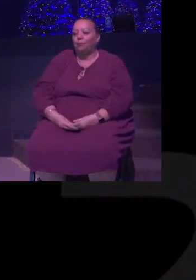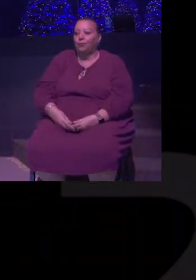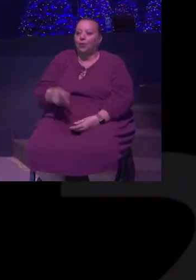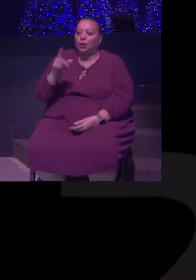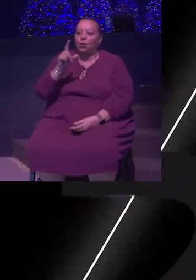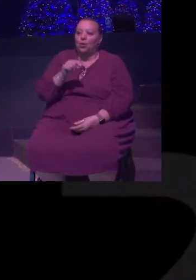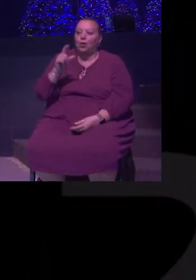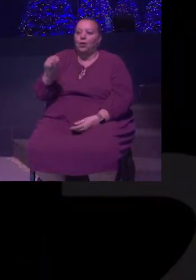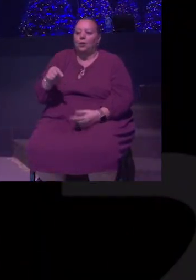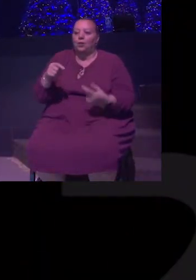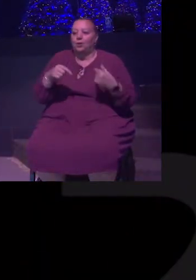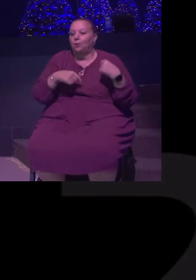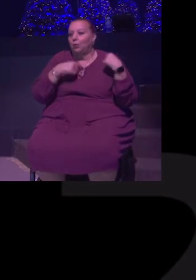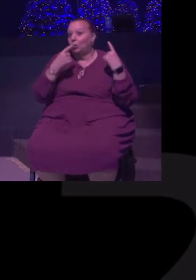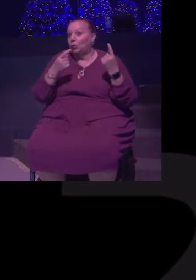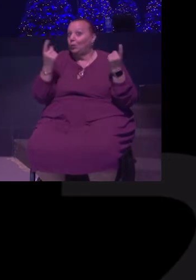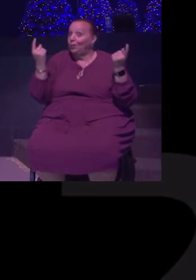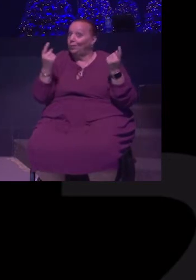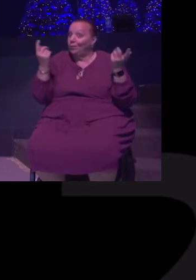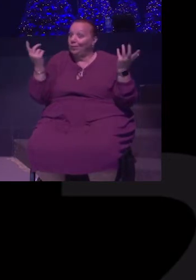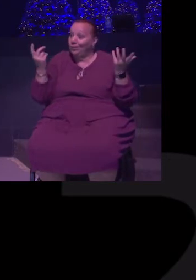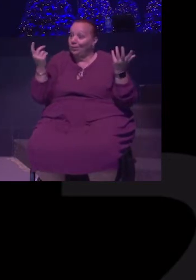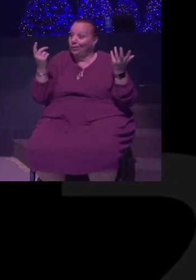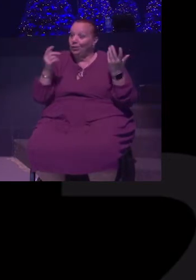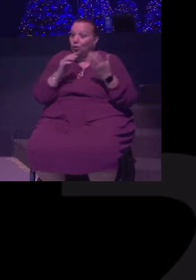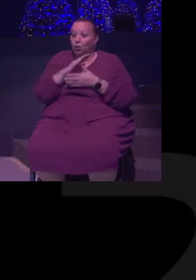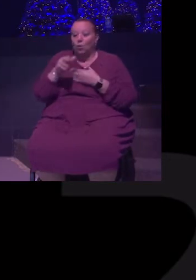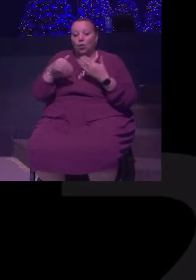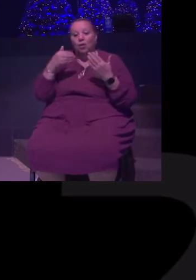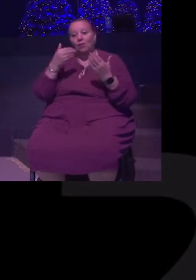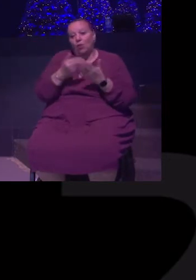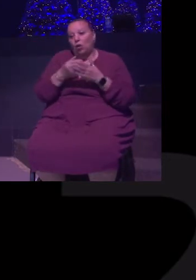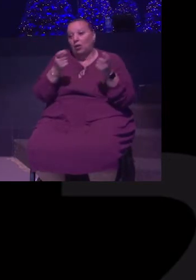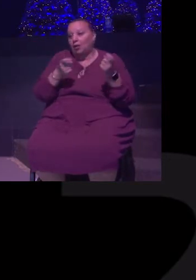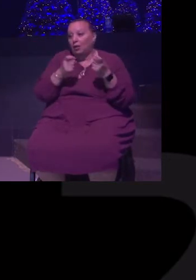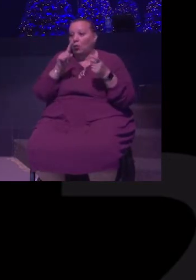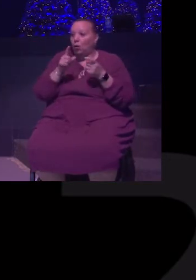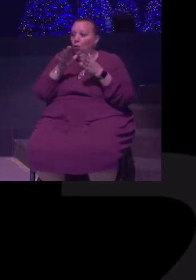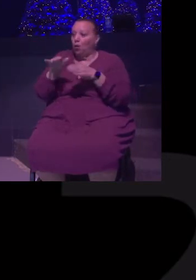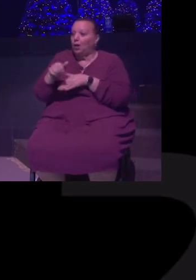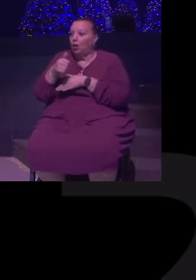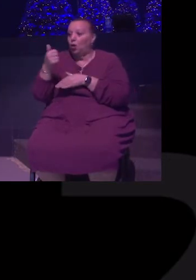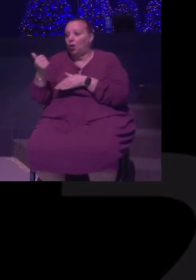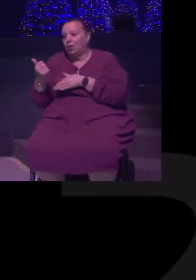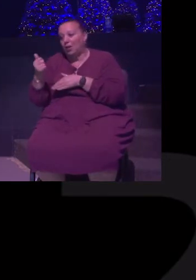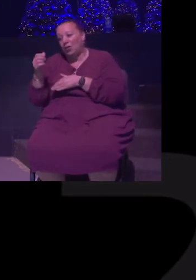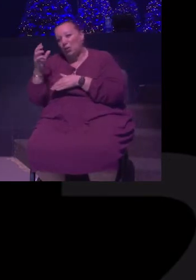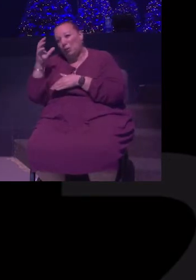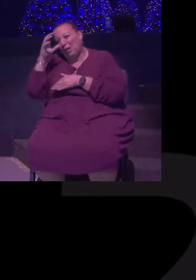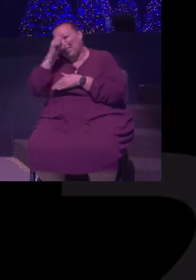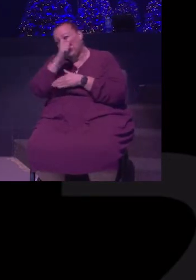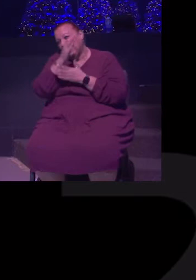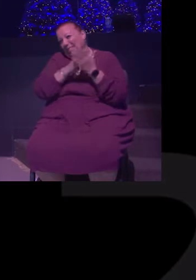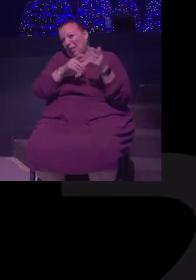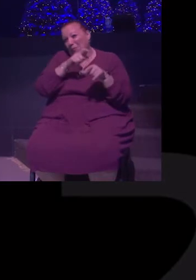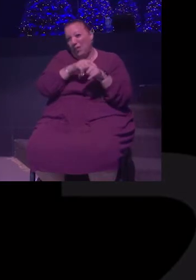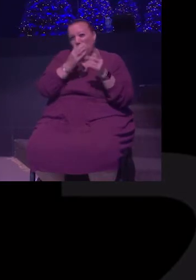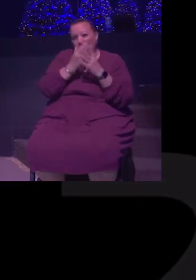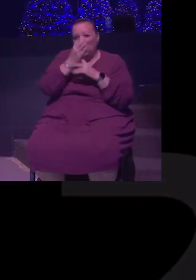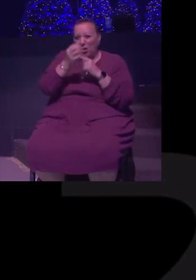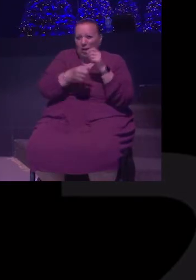2020 has been something, hasn't it? We've all felt it in one way or another, and my guess is that at some point throughout this